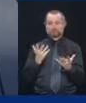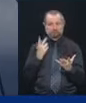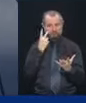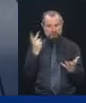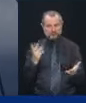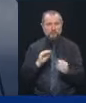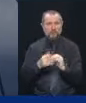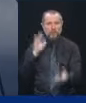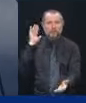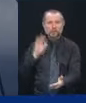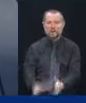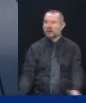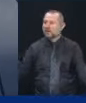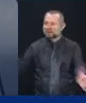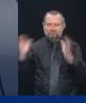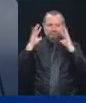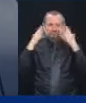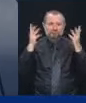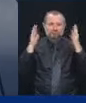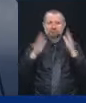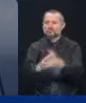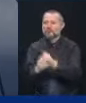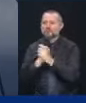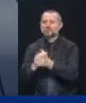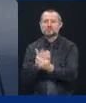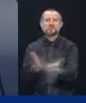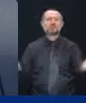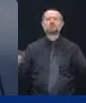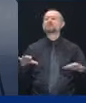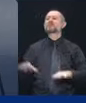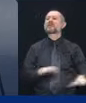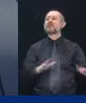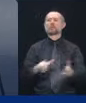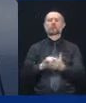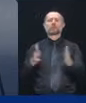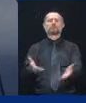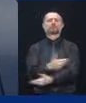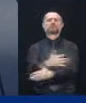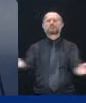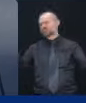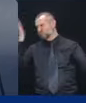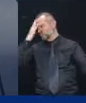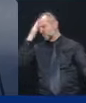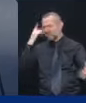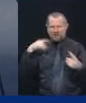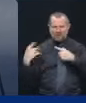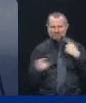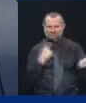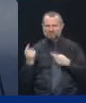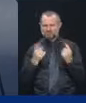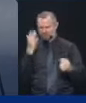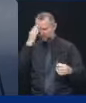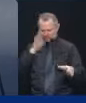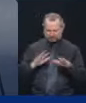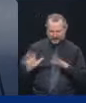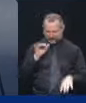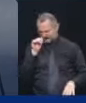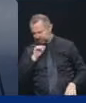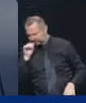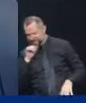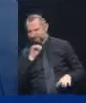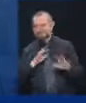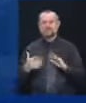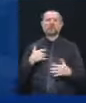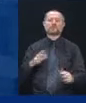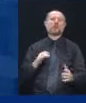Yorkers, because their behavior, their actions, their responsibility, their discipline, their sacrifice is what brought the